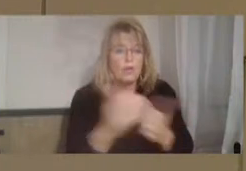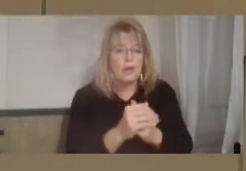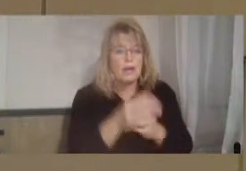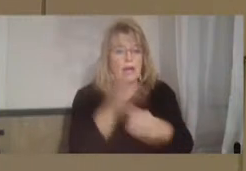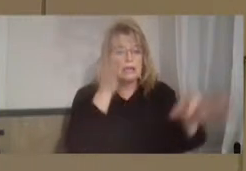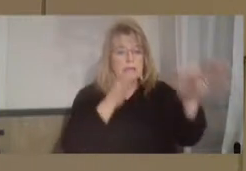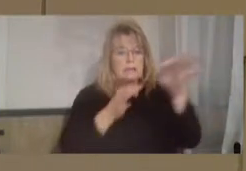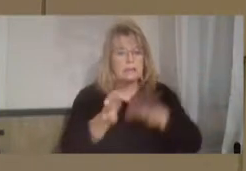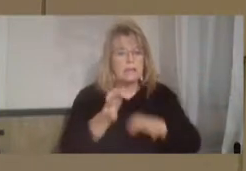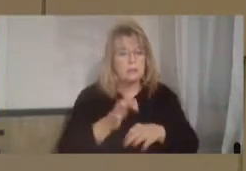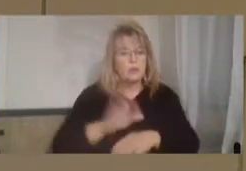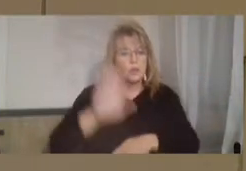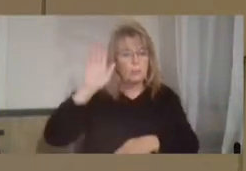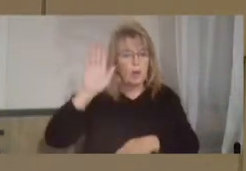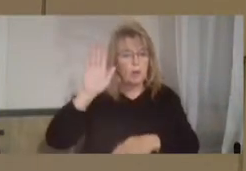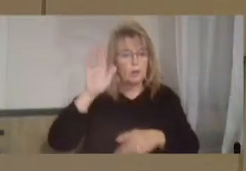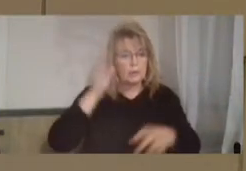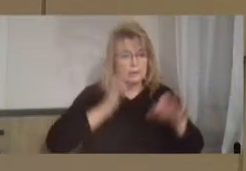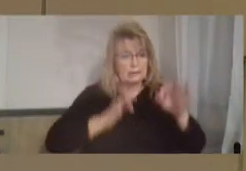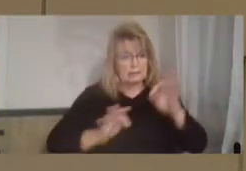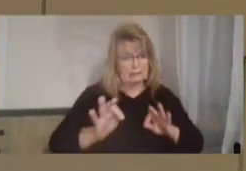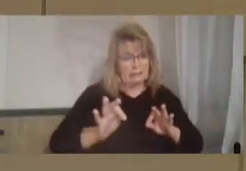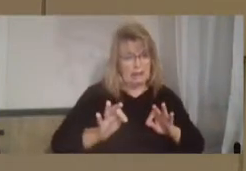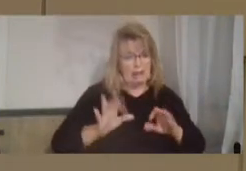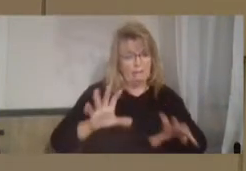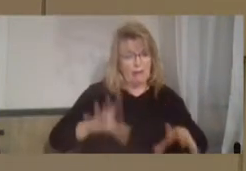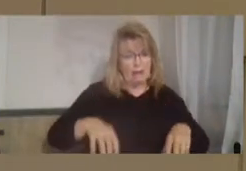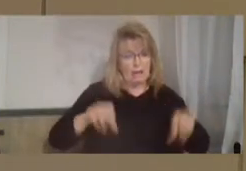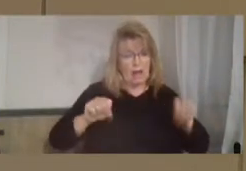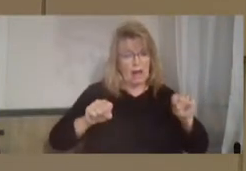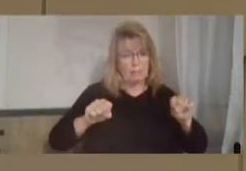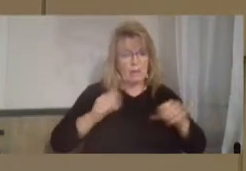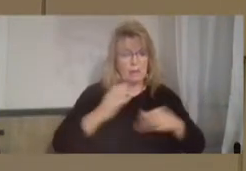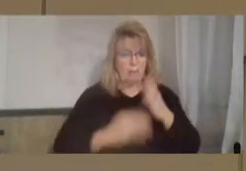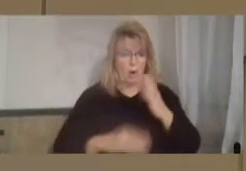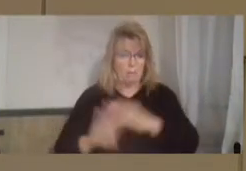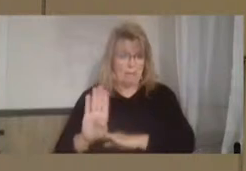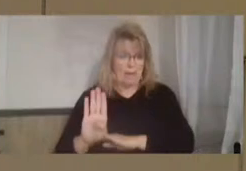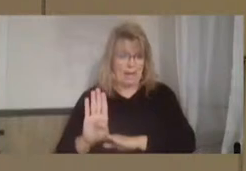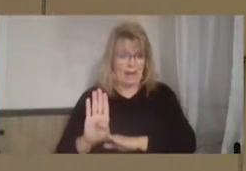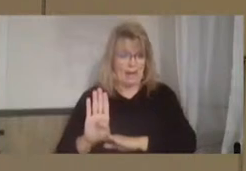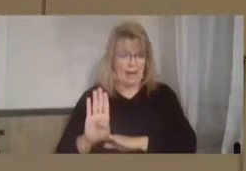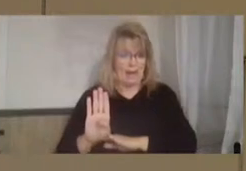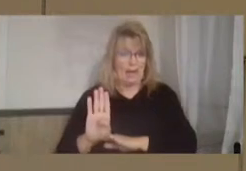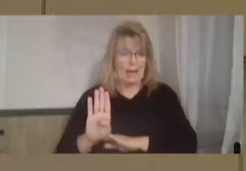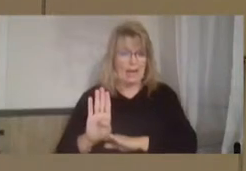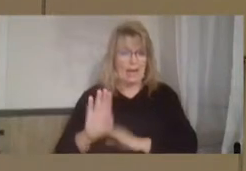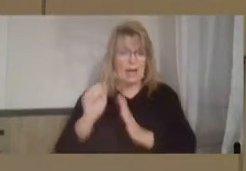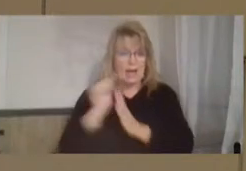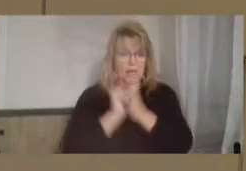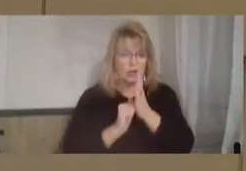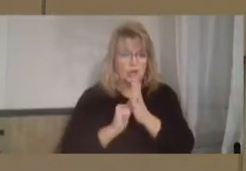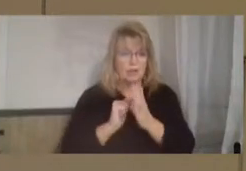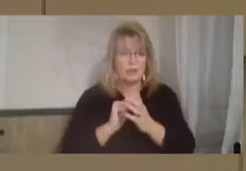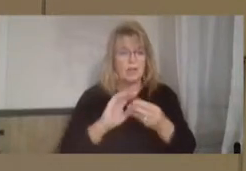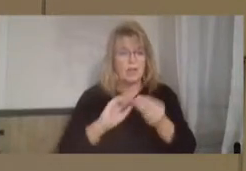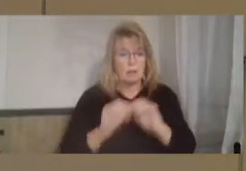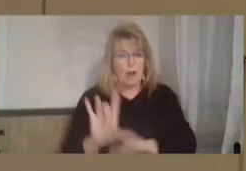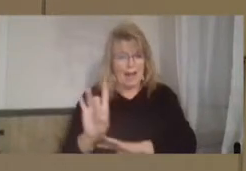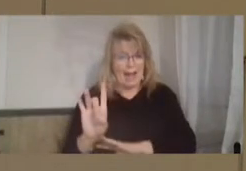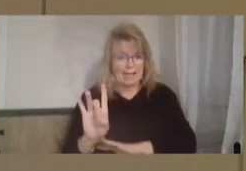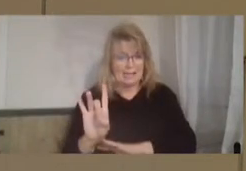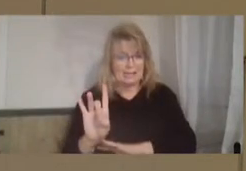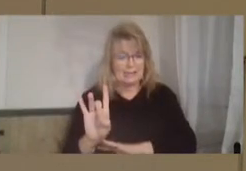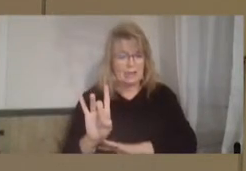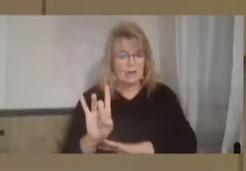motion, and instead of adopting part B of agenda item number 8, that we